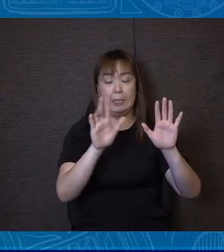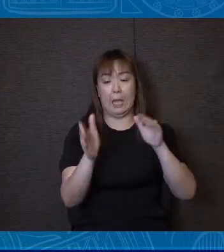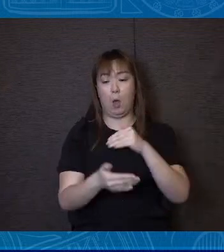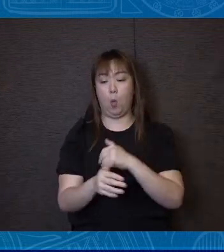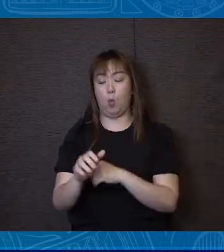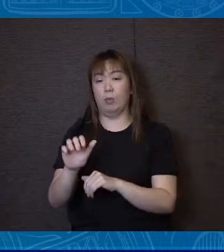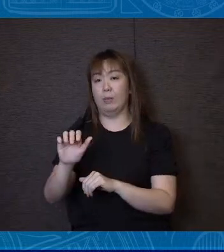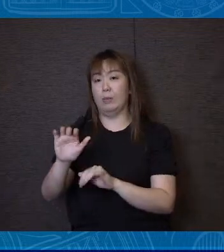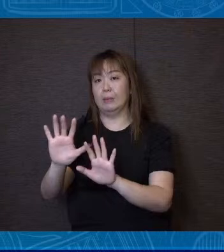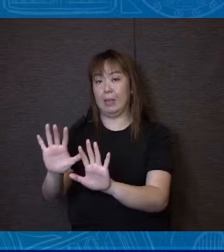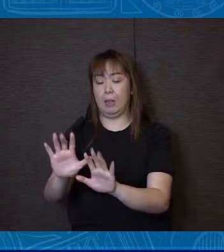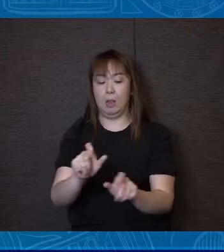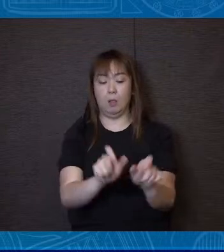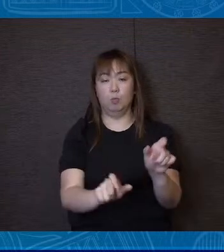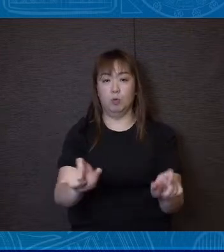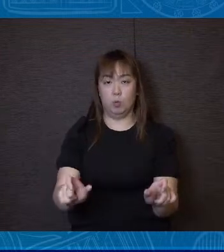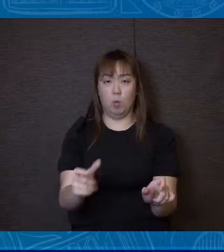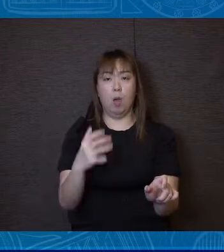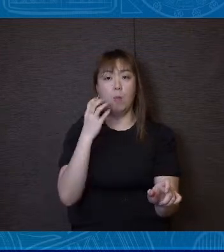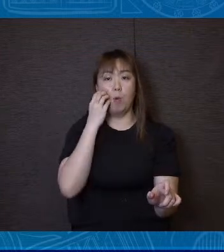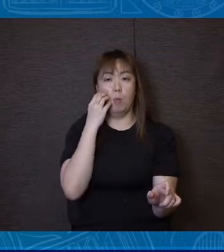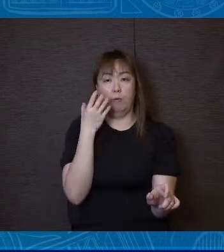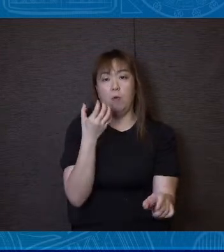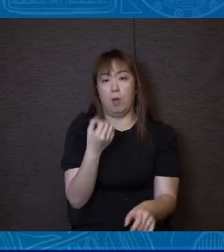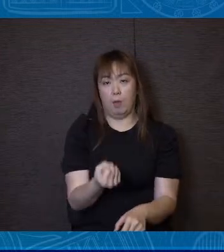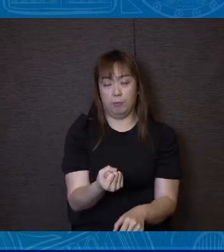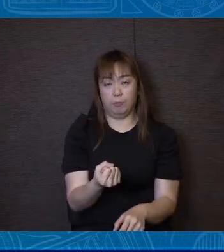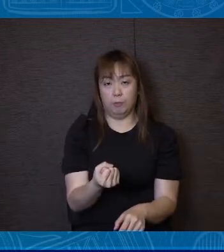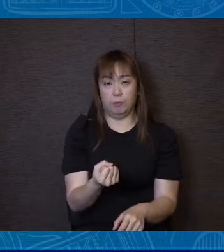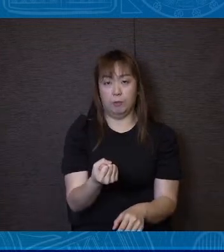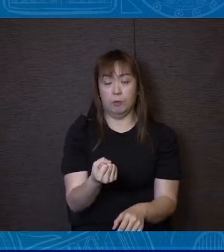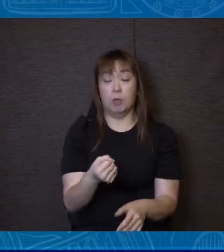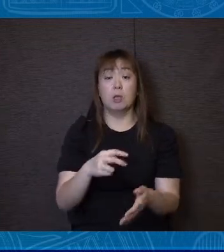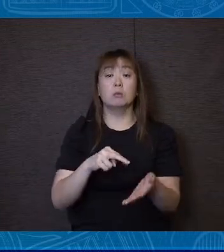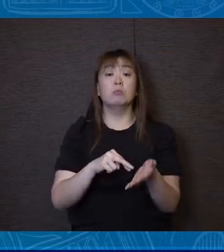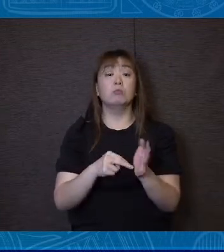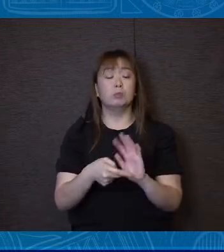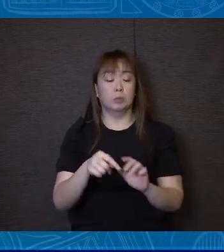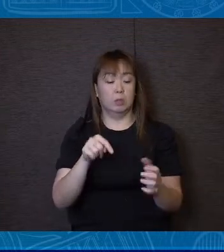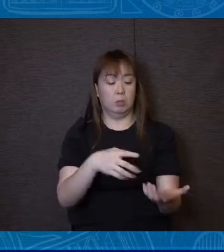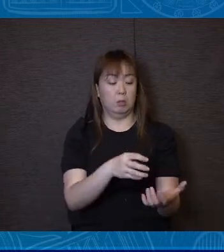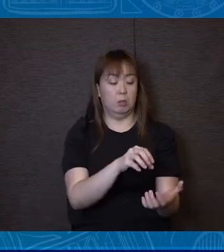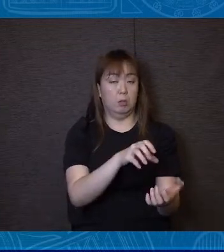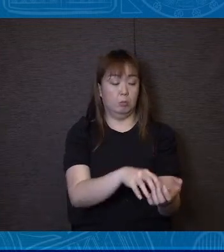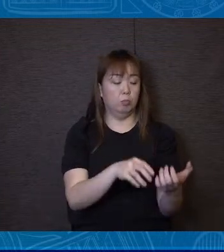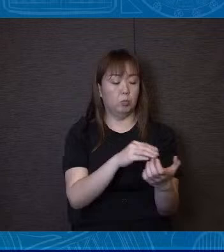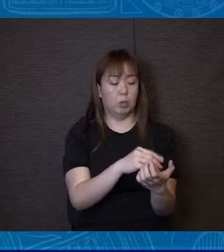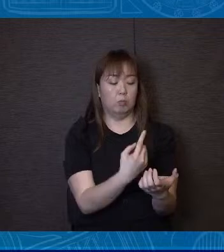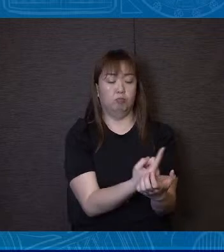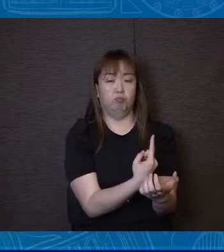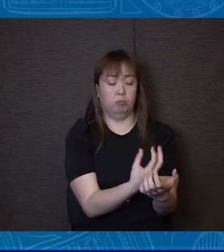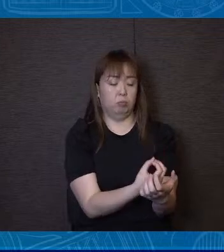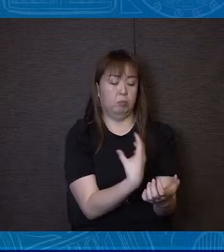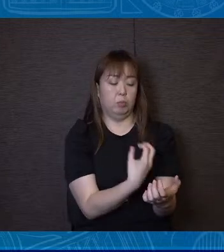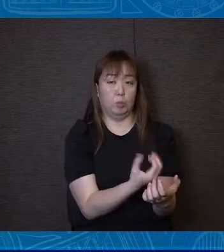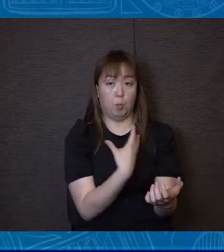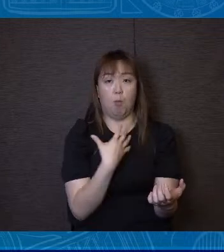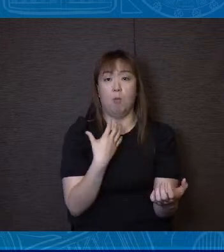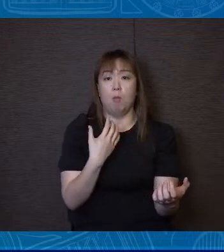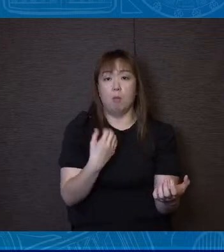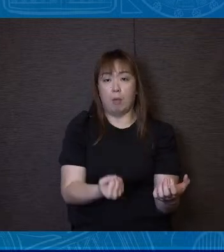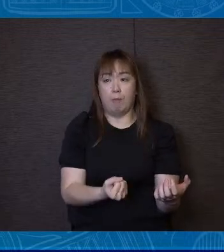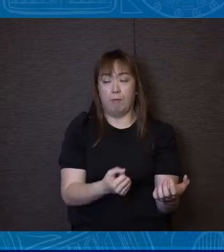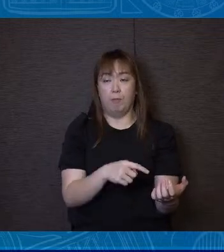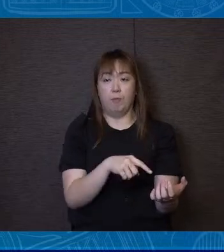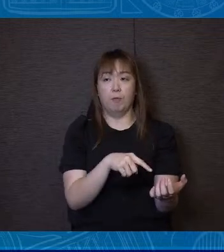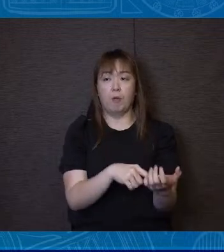own a mobile phone. And we always say that it means people have a siren system in their pocket, and we really need to use this, and this is